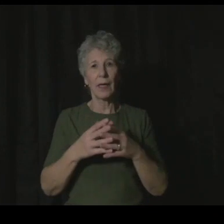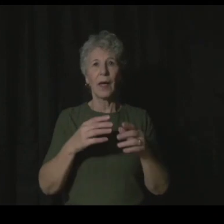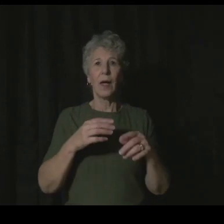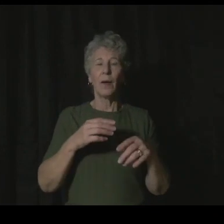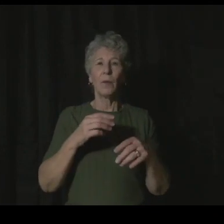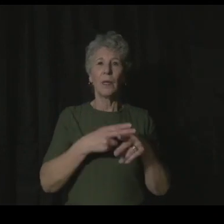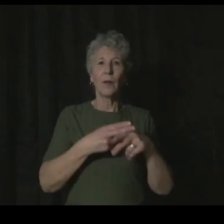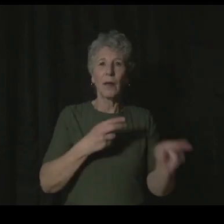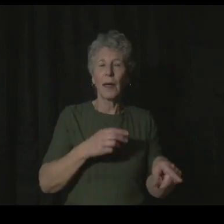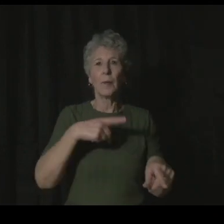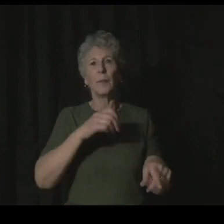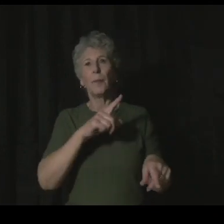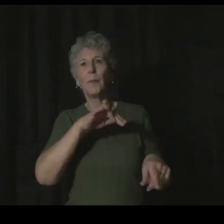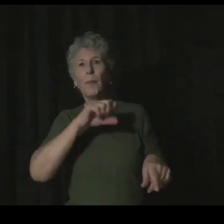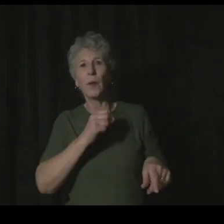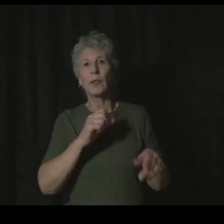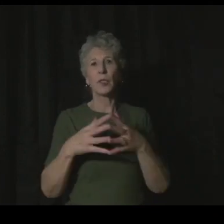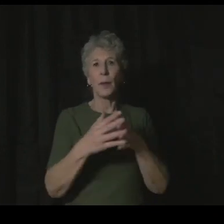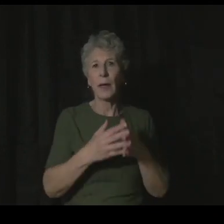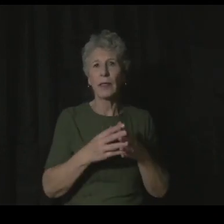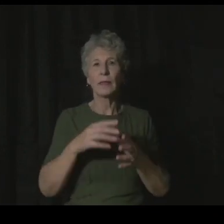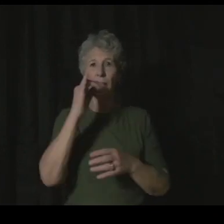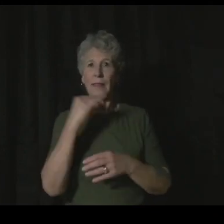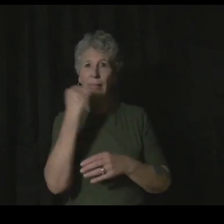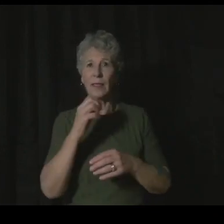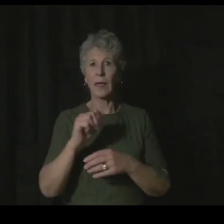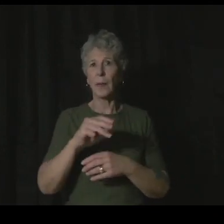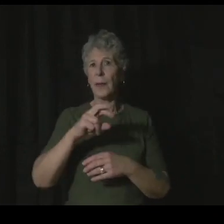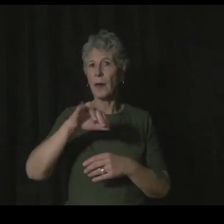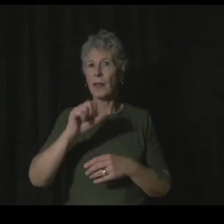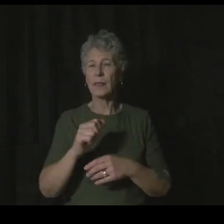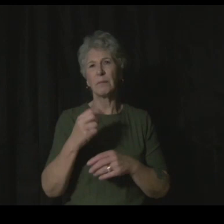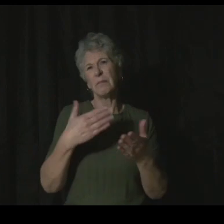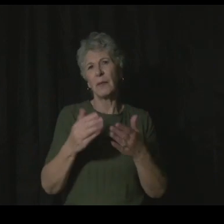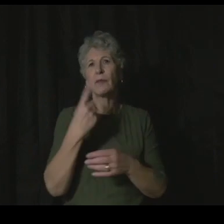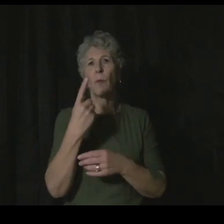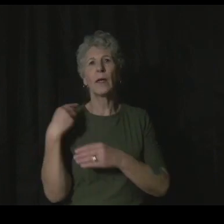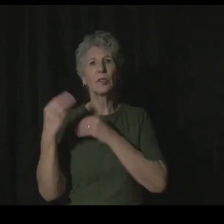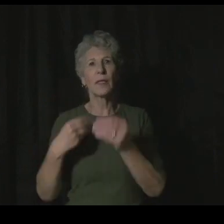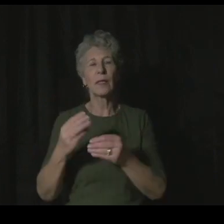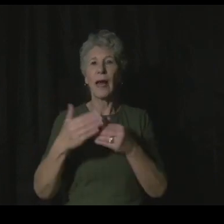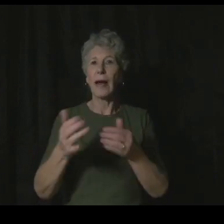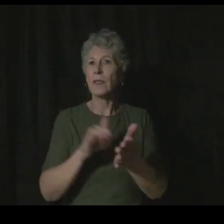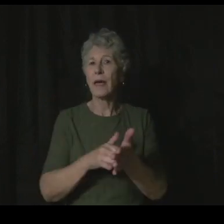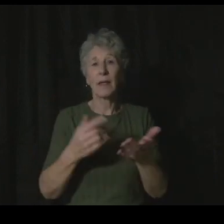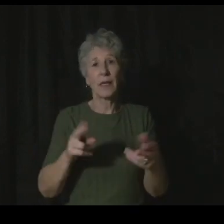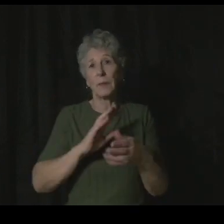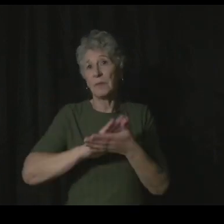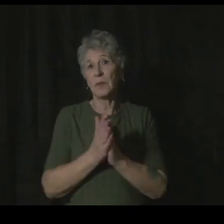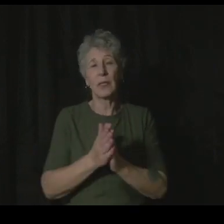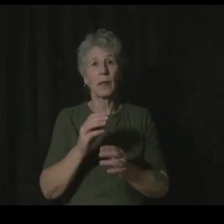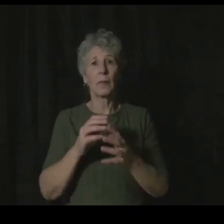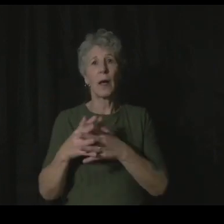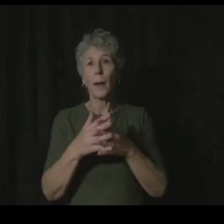Polish Americans, Italian Americans, at least for a generation. But after that, they're just normal